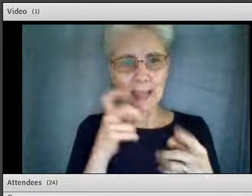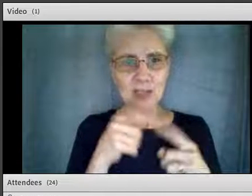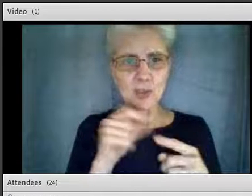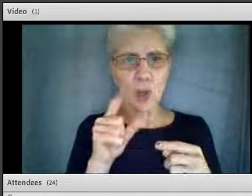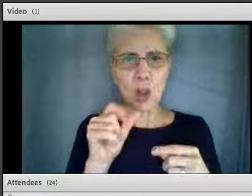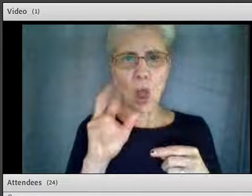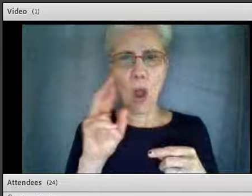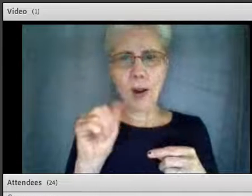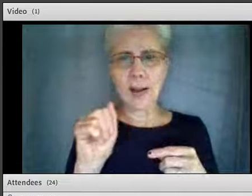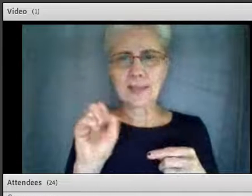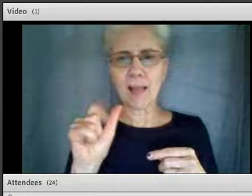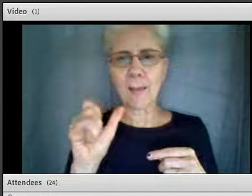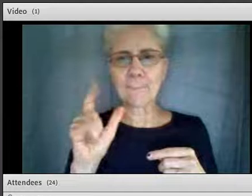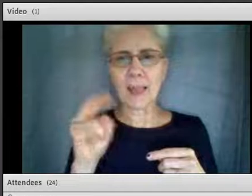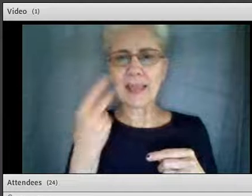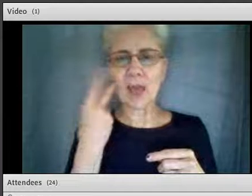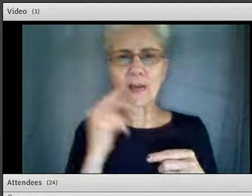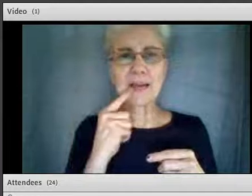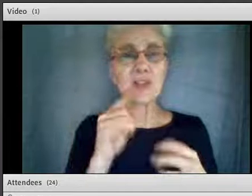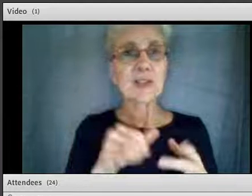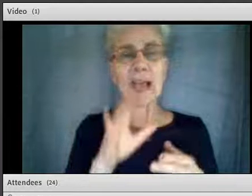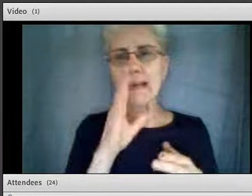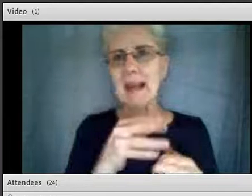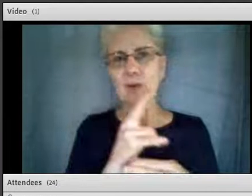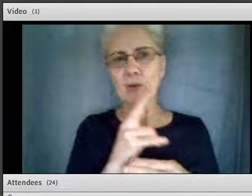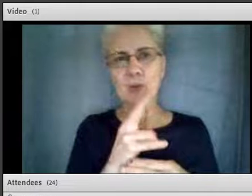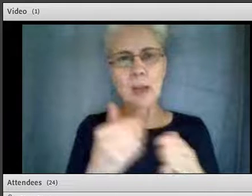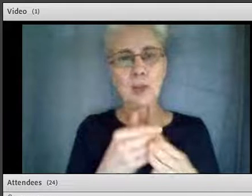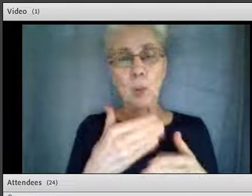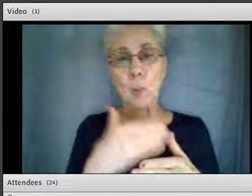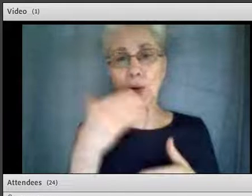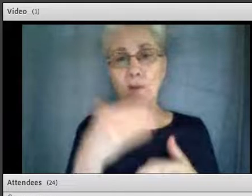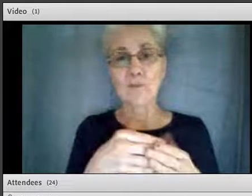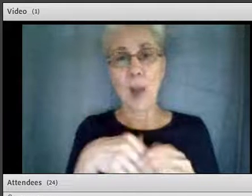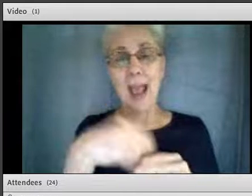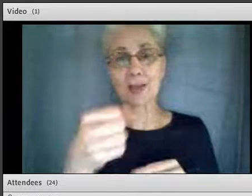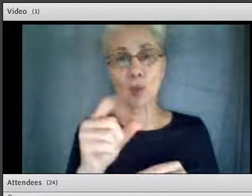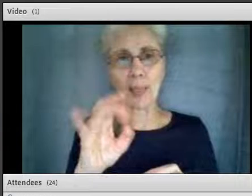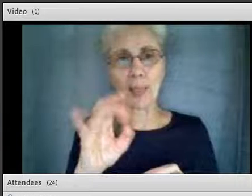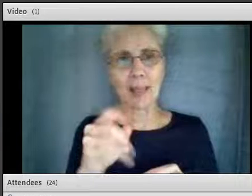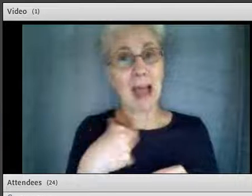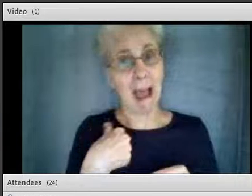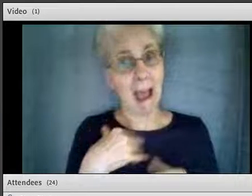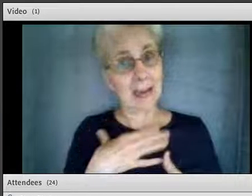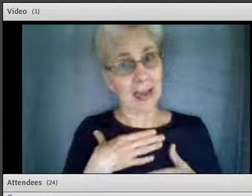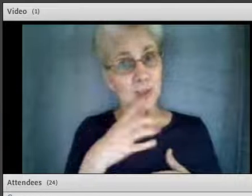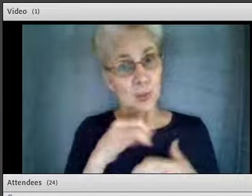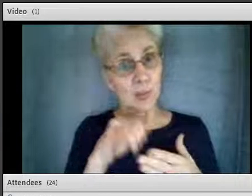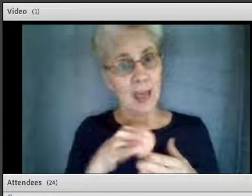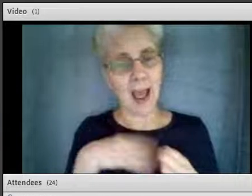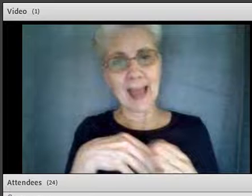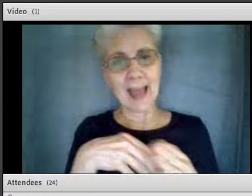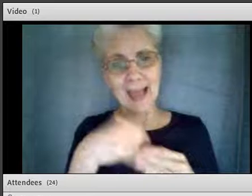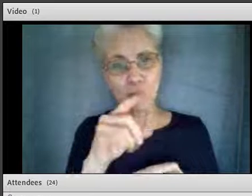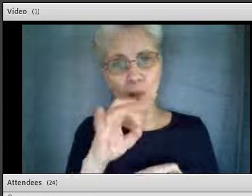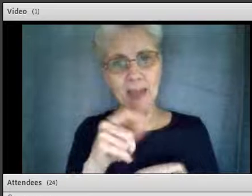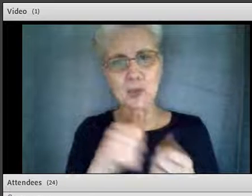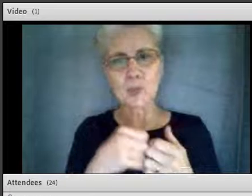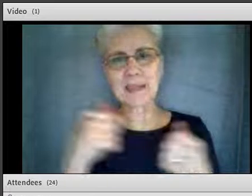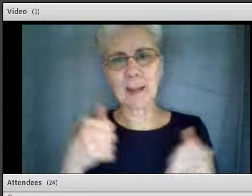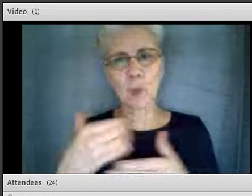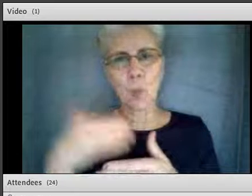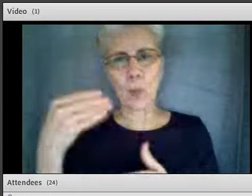saying never do a new window for external links, and I like to do that. I like external links to go to a separate window. So I'm currently